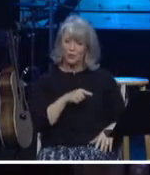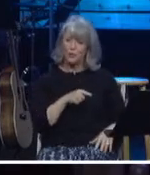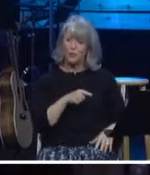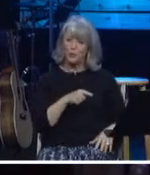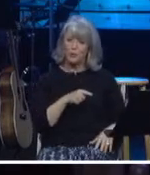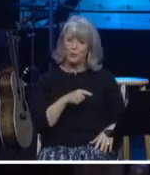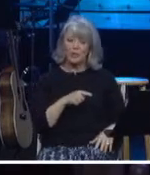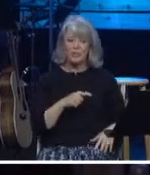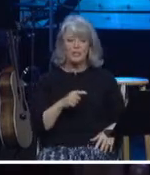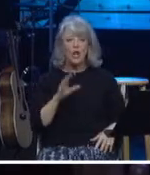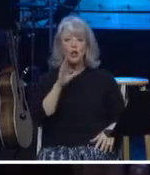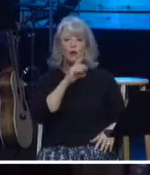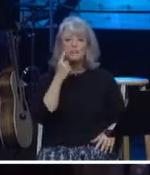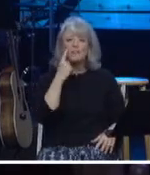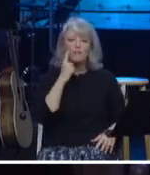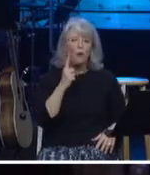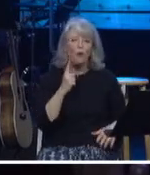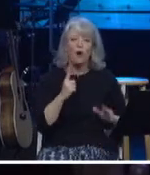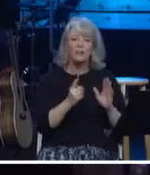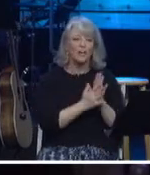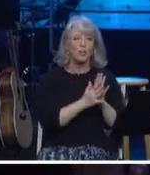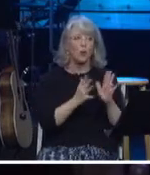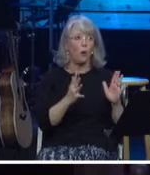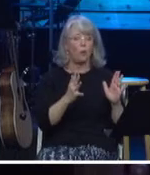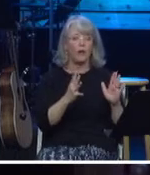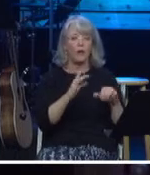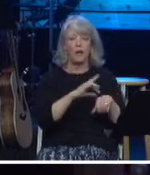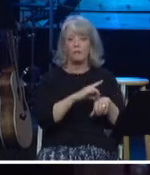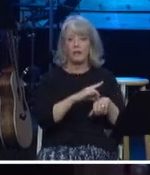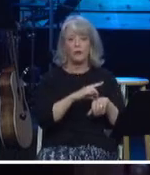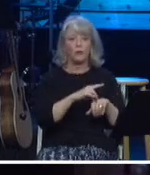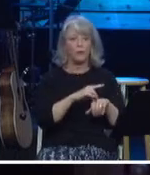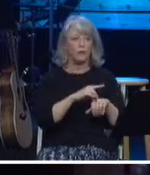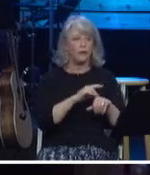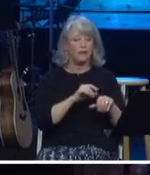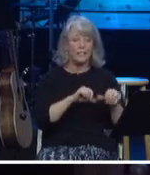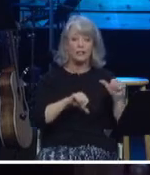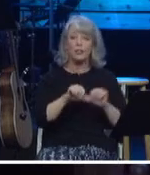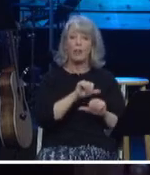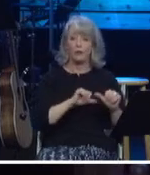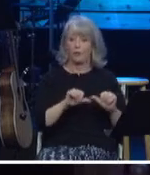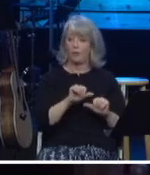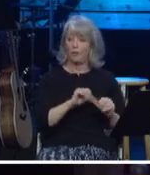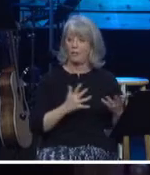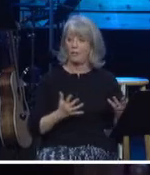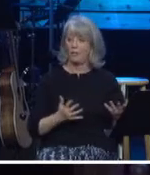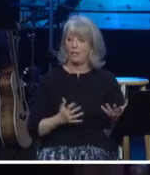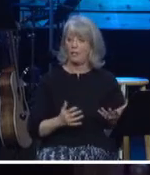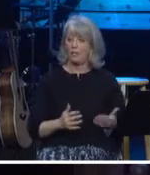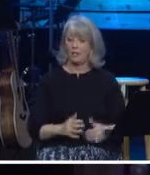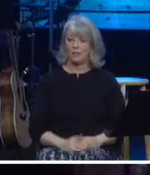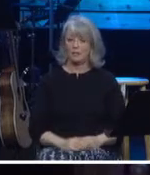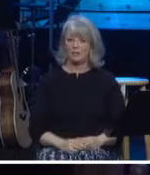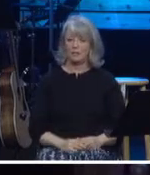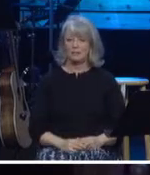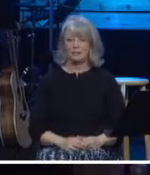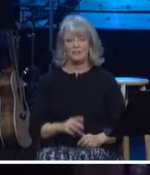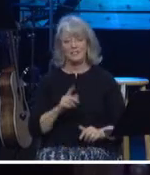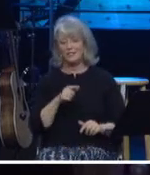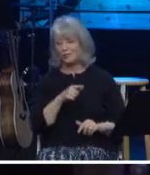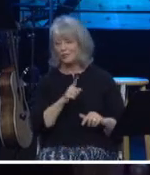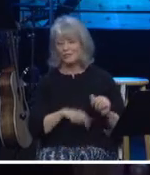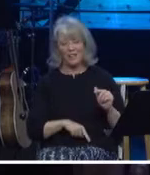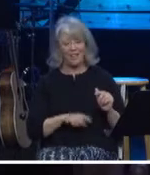When you seek glory from one another. It's rhetorical. You can't truly